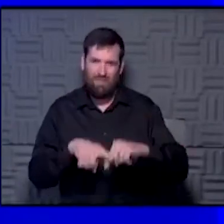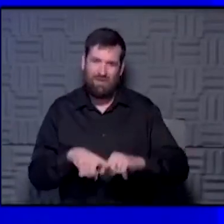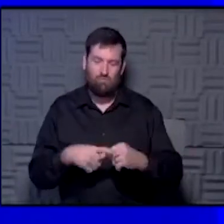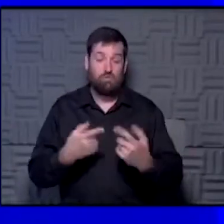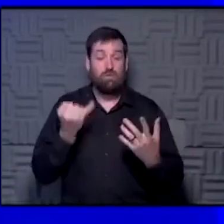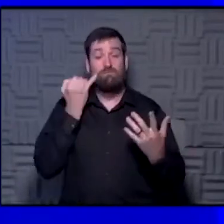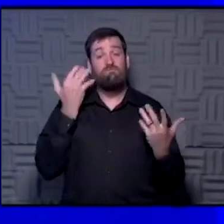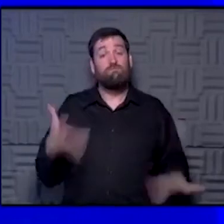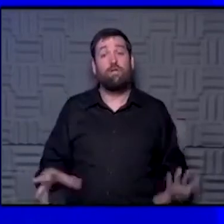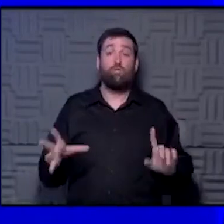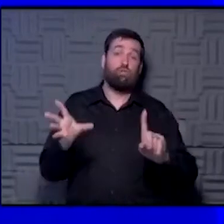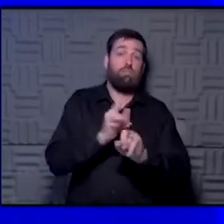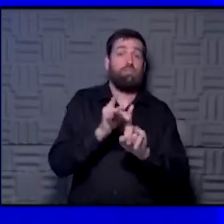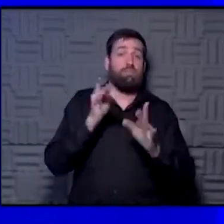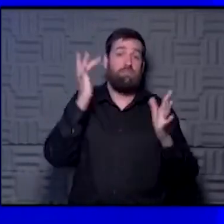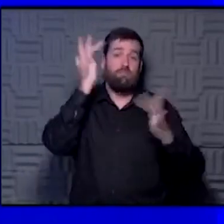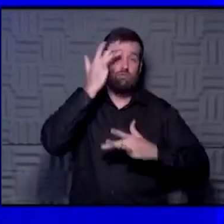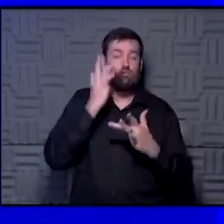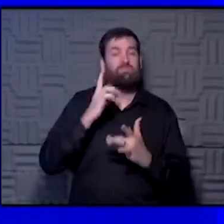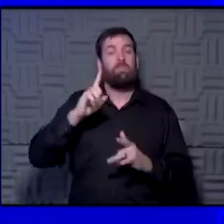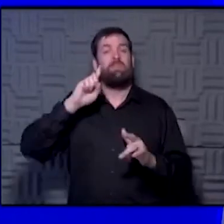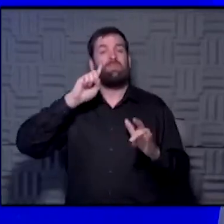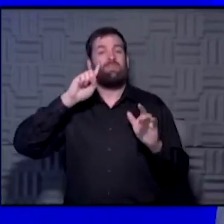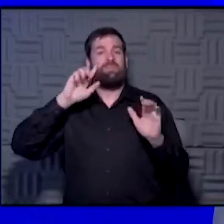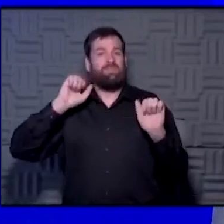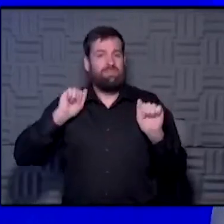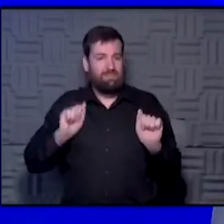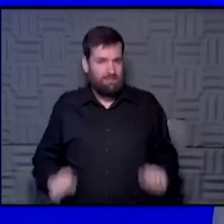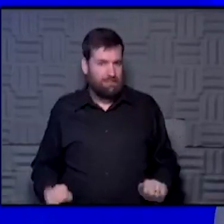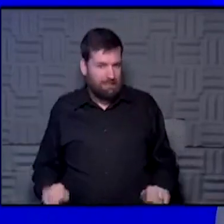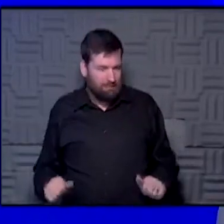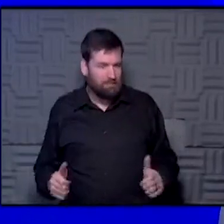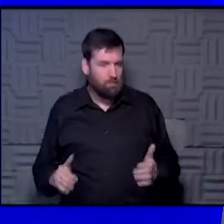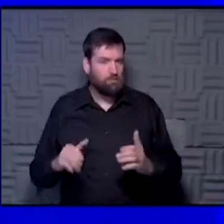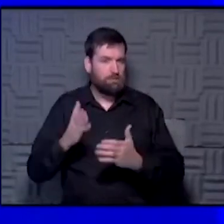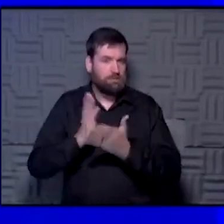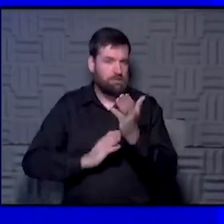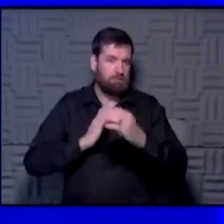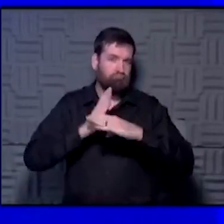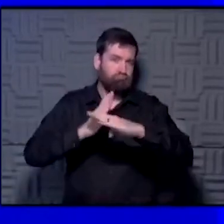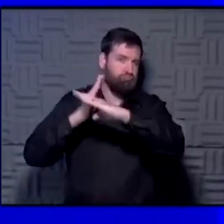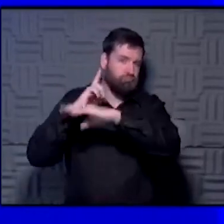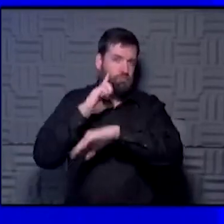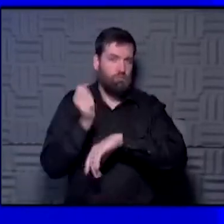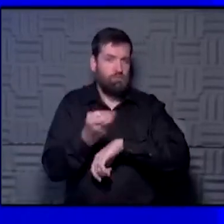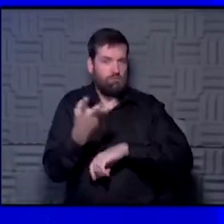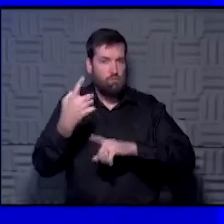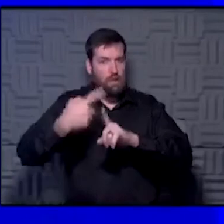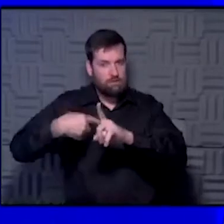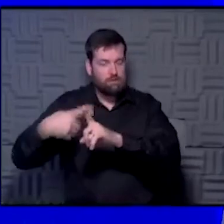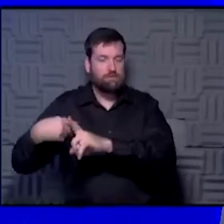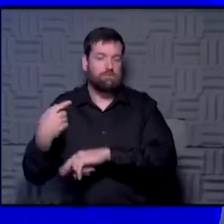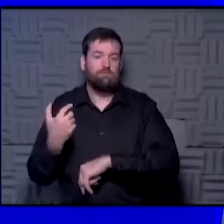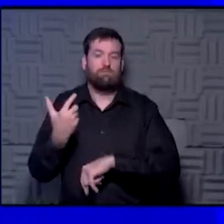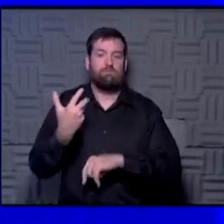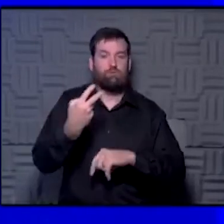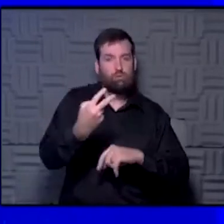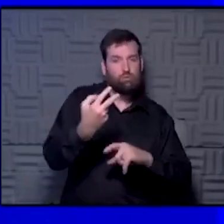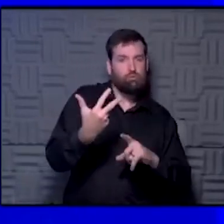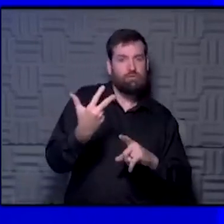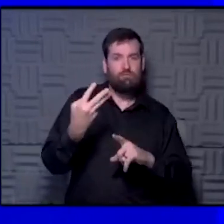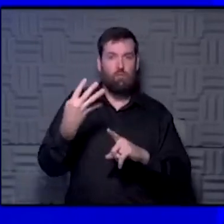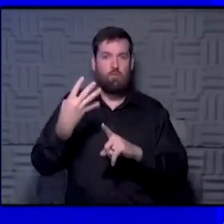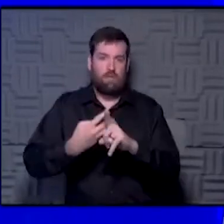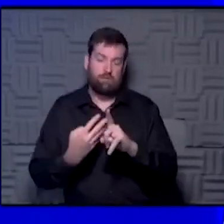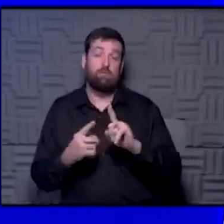had the infection once. We think that you have some durable immunity for a few months, 2 or 3 or 4 months, but there is that risk